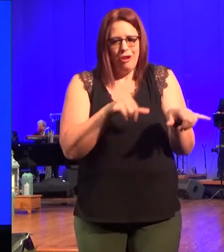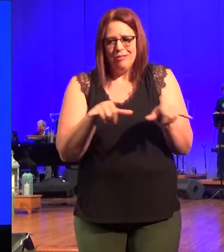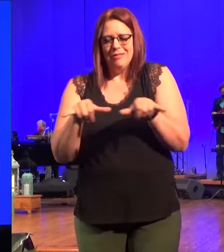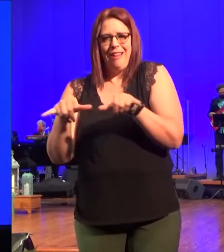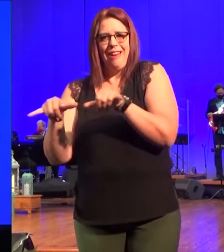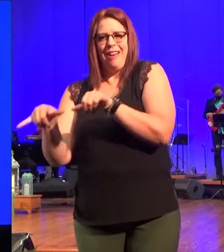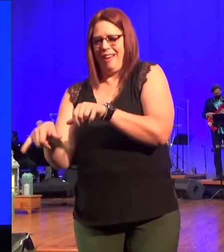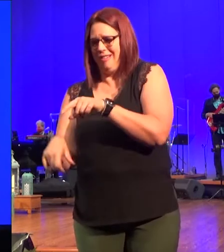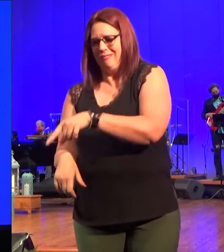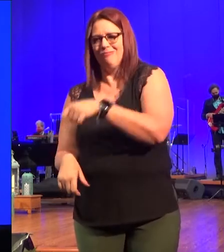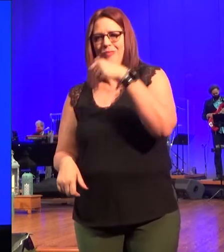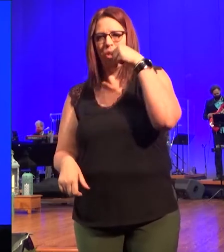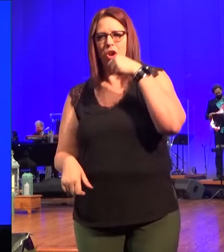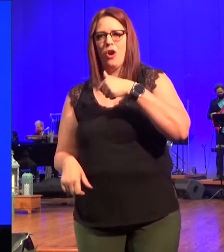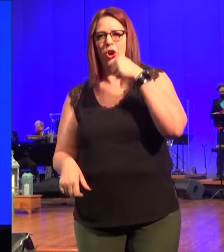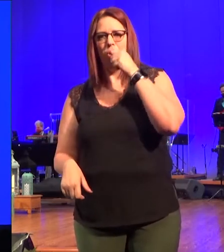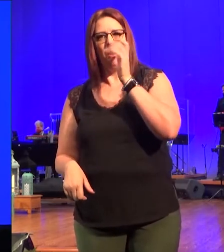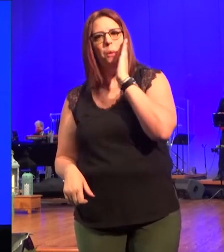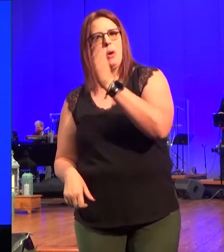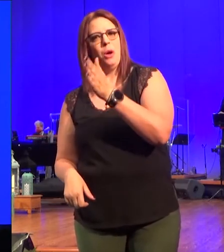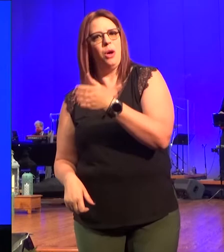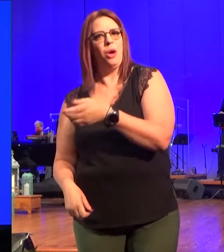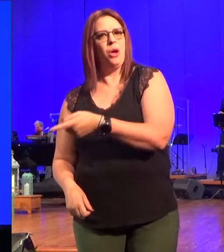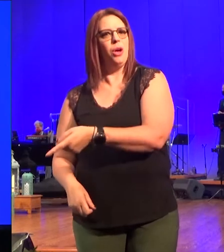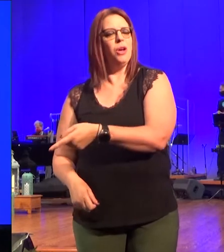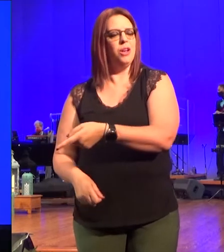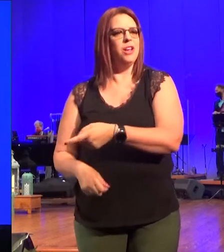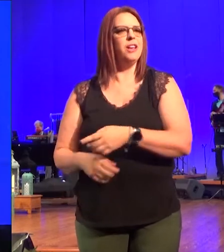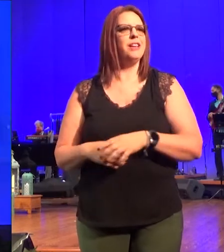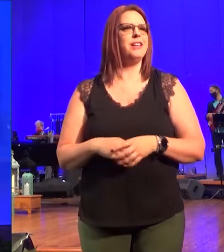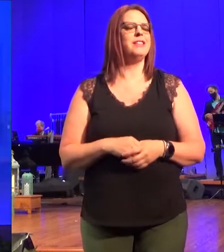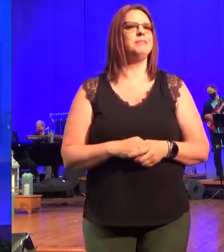like Bernadette would do?